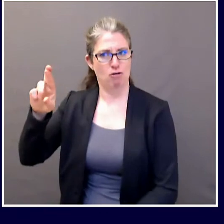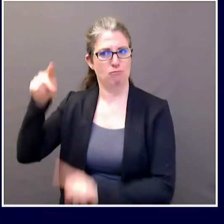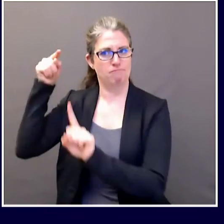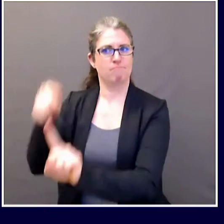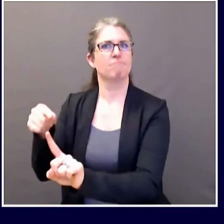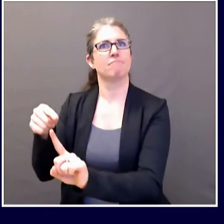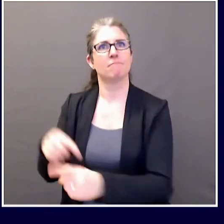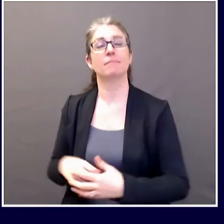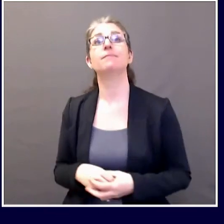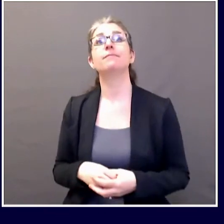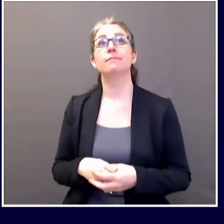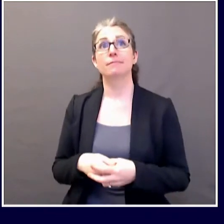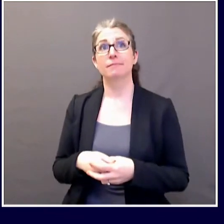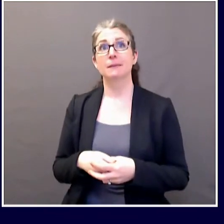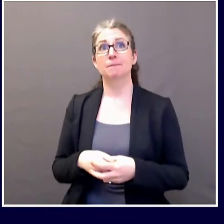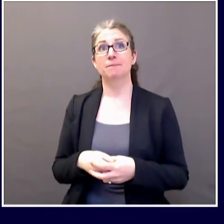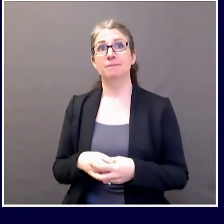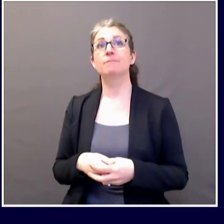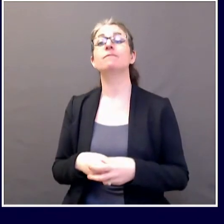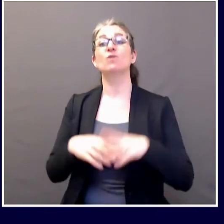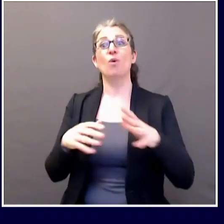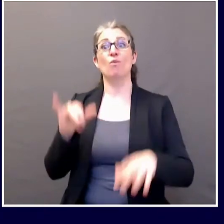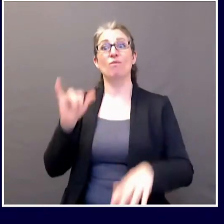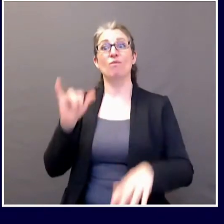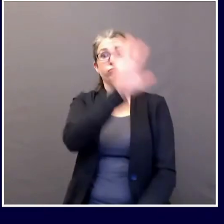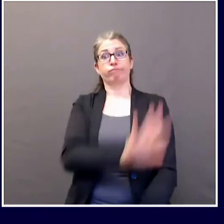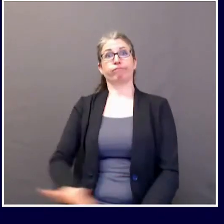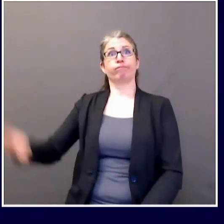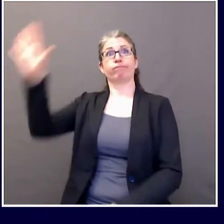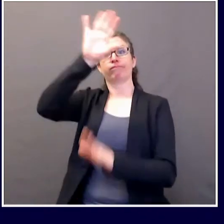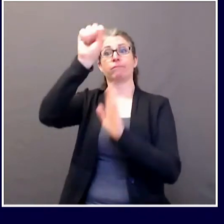soon be offering COVID-19 vaccines as well.